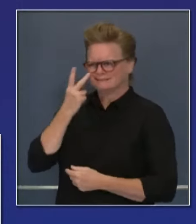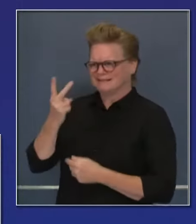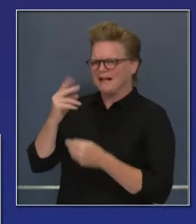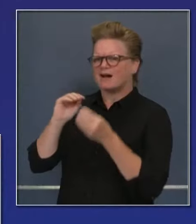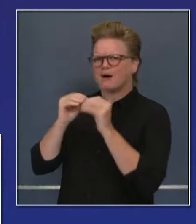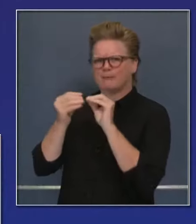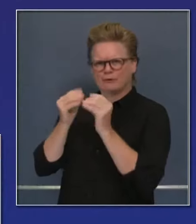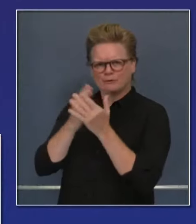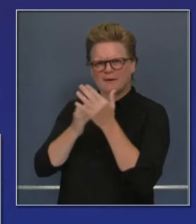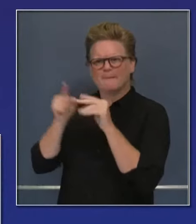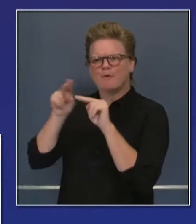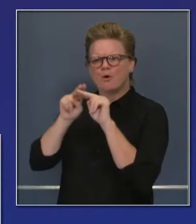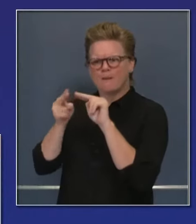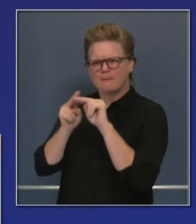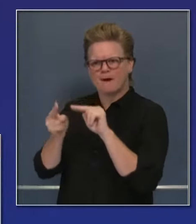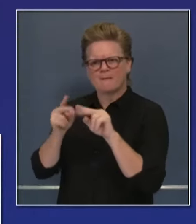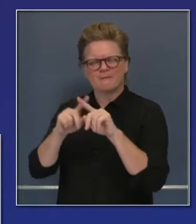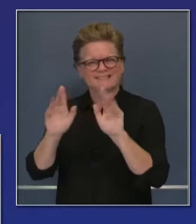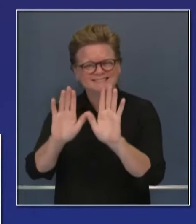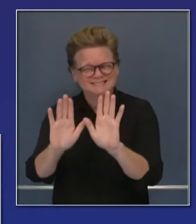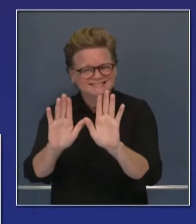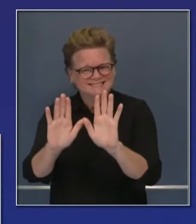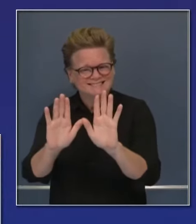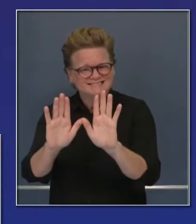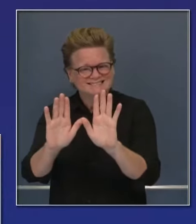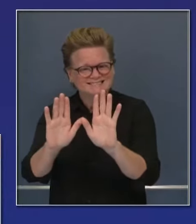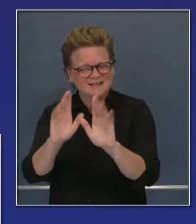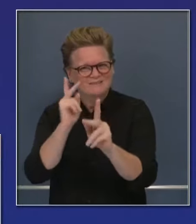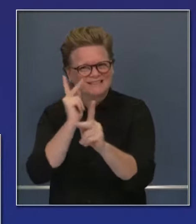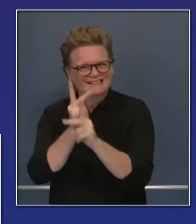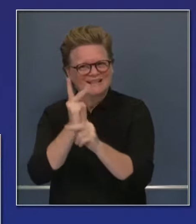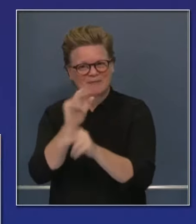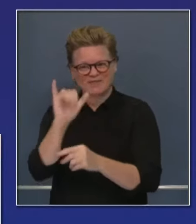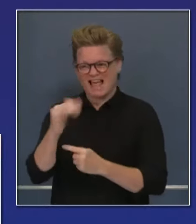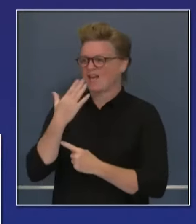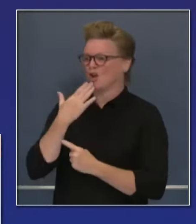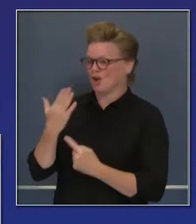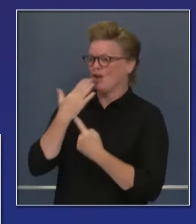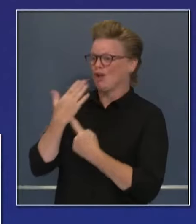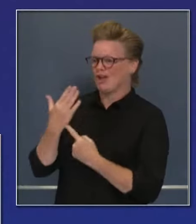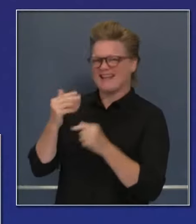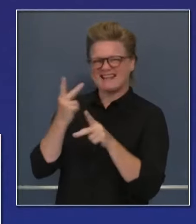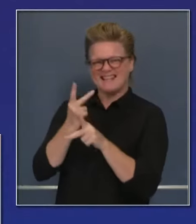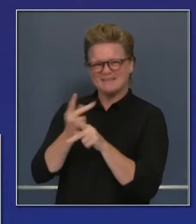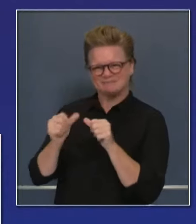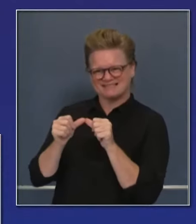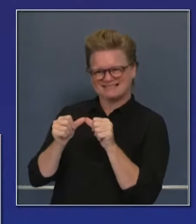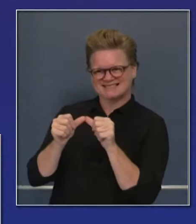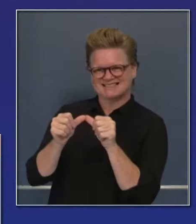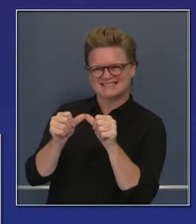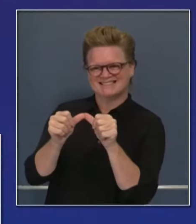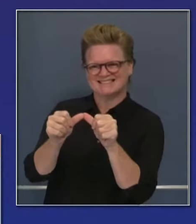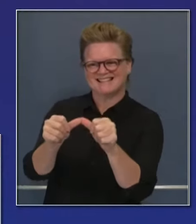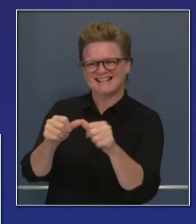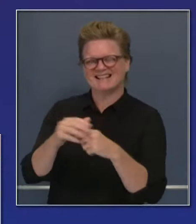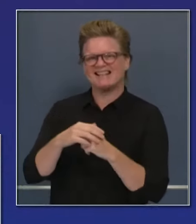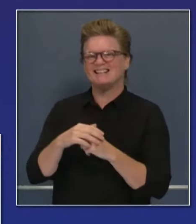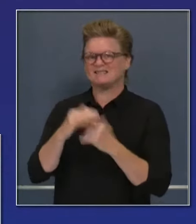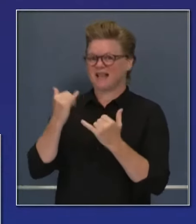to make sure we hold on to. And that as we enter flu season, as we go into winter where certain activities are harder to